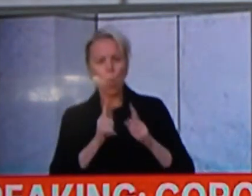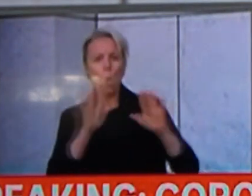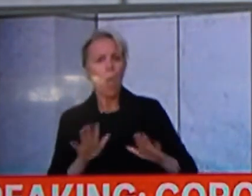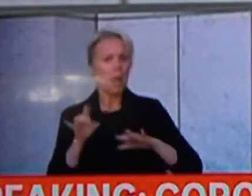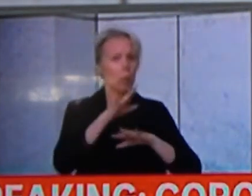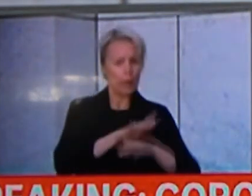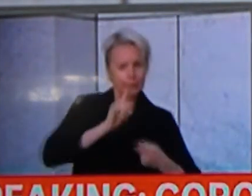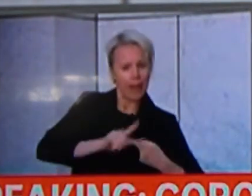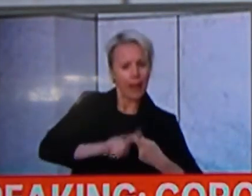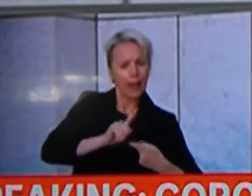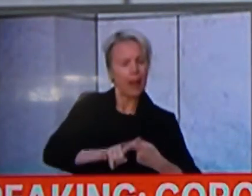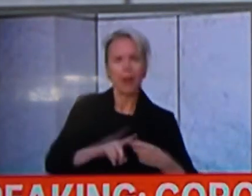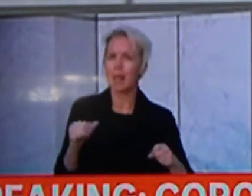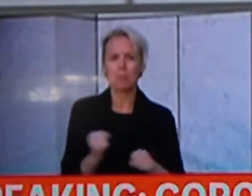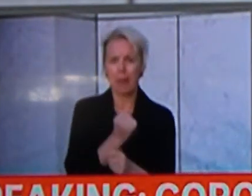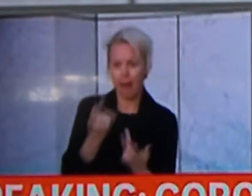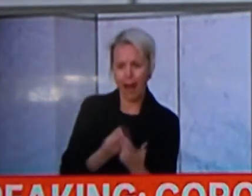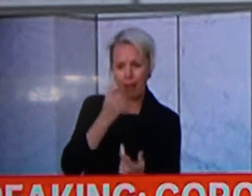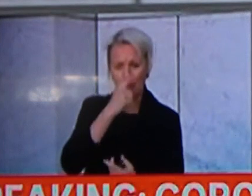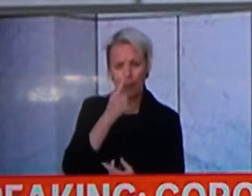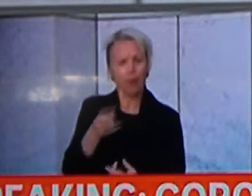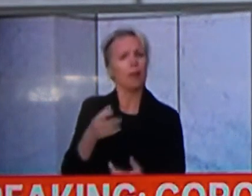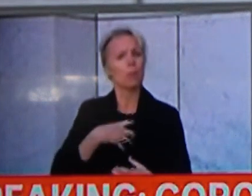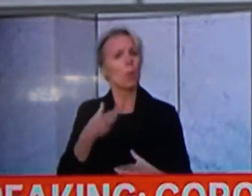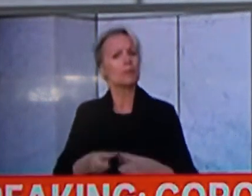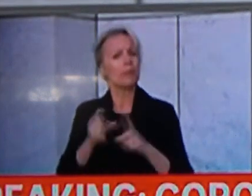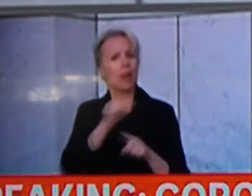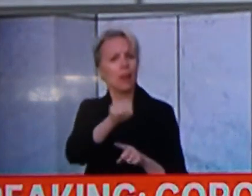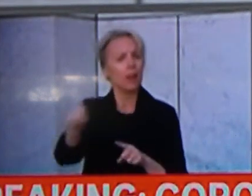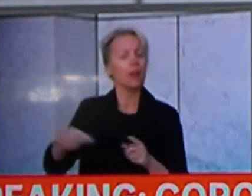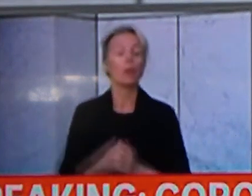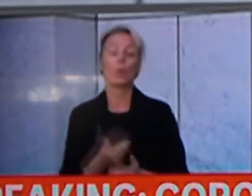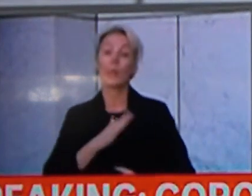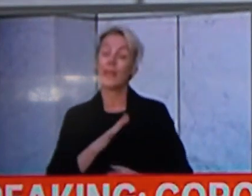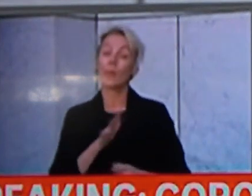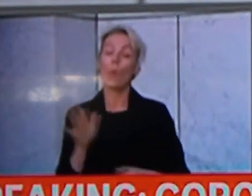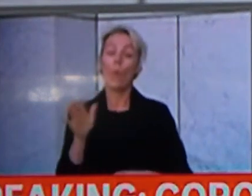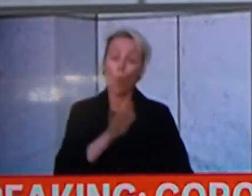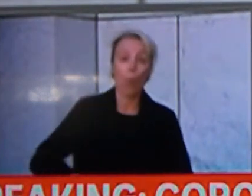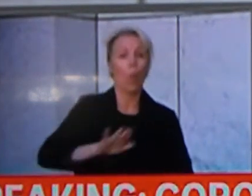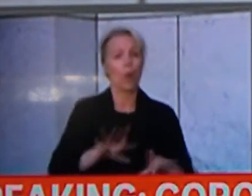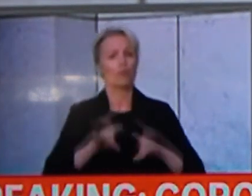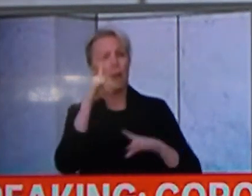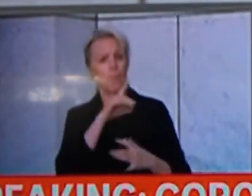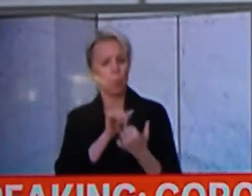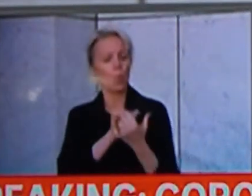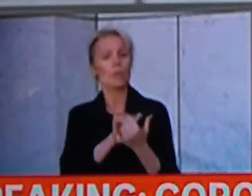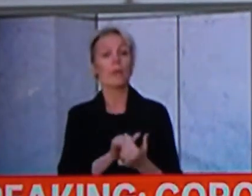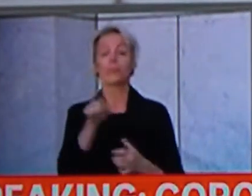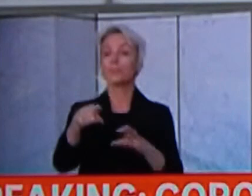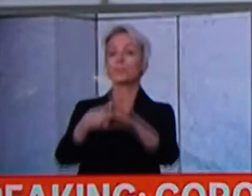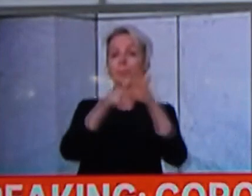day is going to make your issue harder at the end of it. So it's very important that Australians, I think, work together practically. Lani?